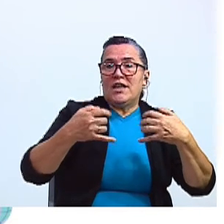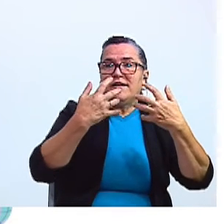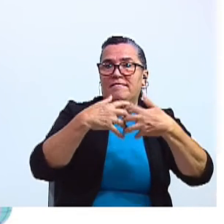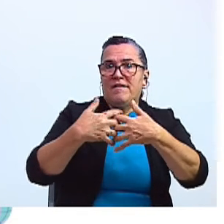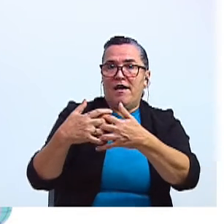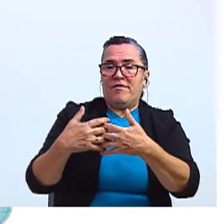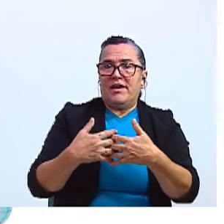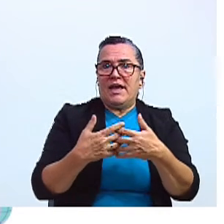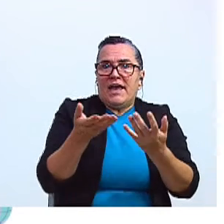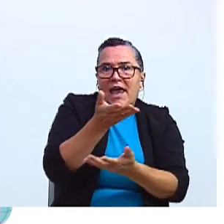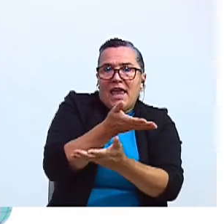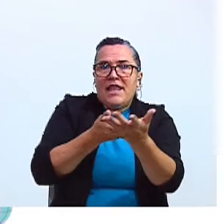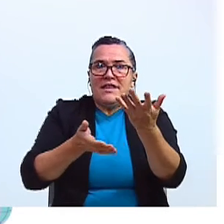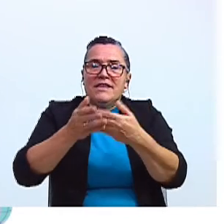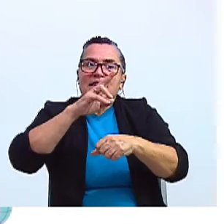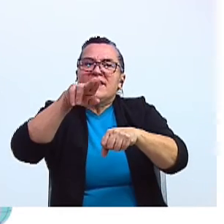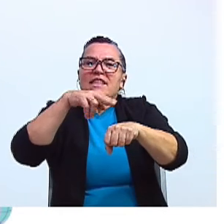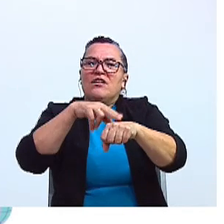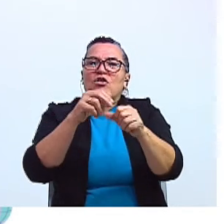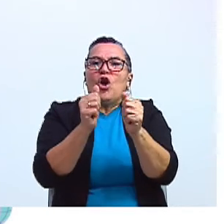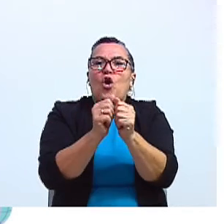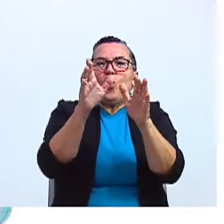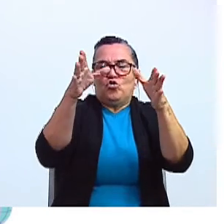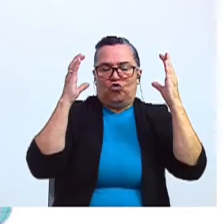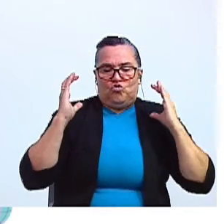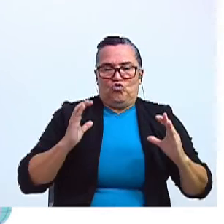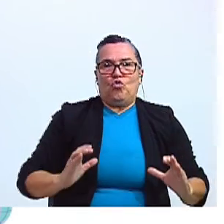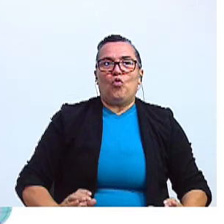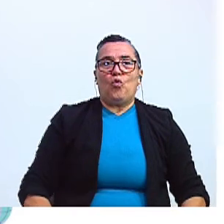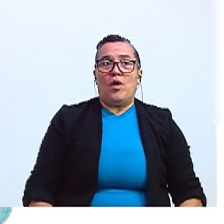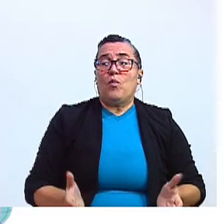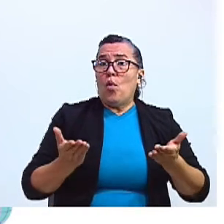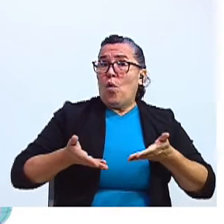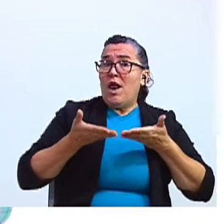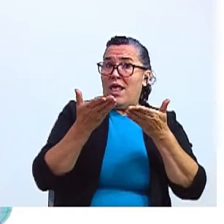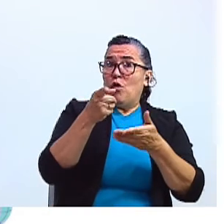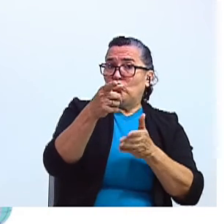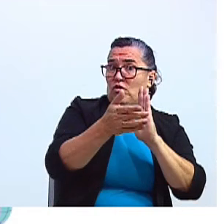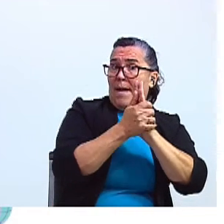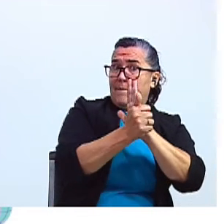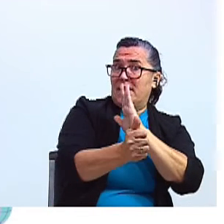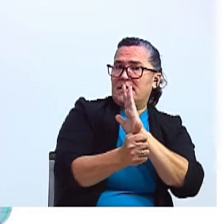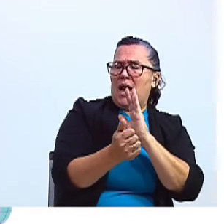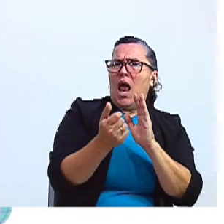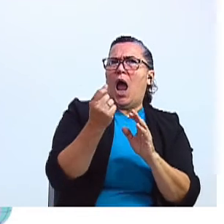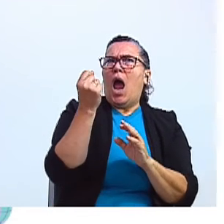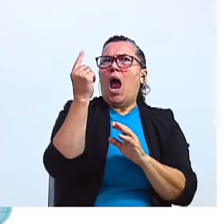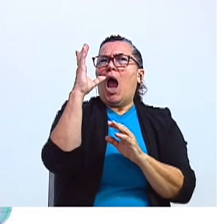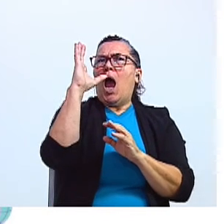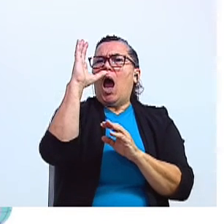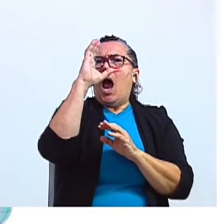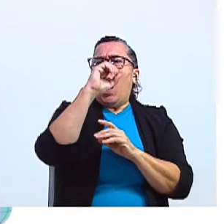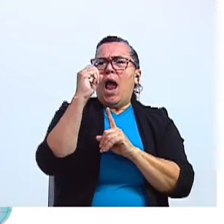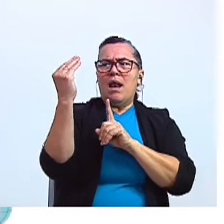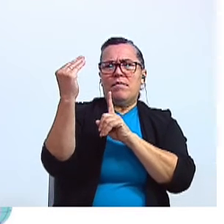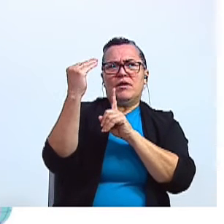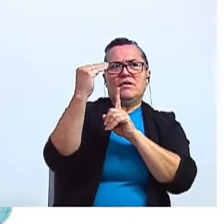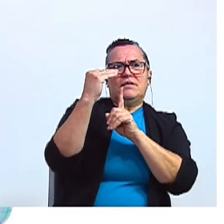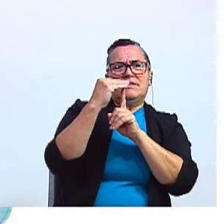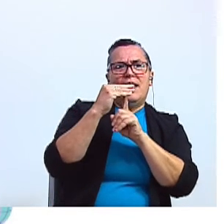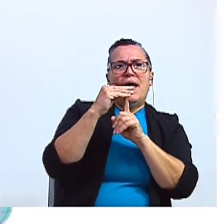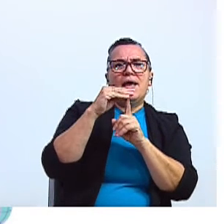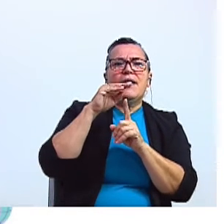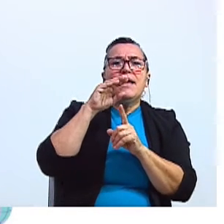that interacts naturally with your body, giving you the ability to understand the message your pet is trying